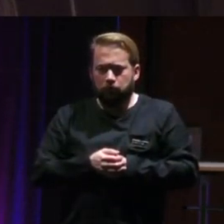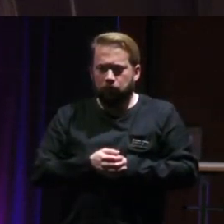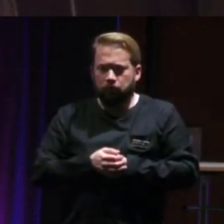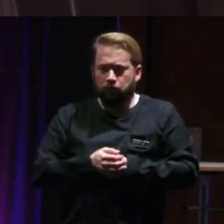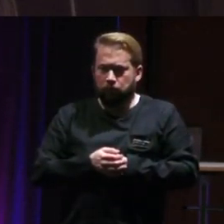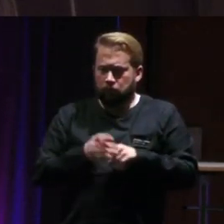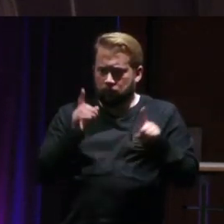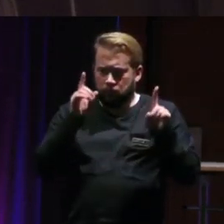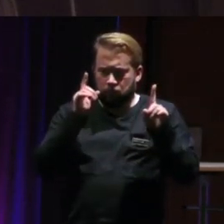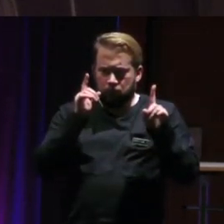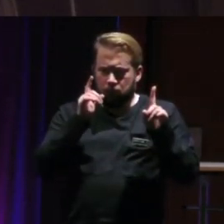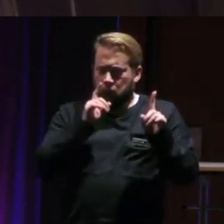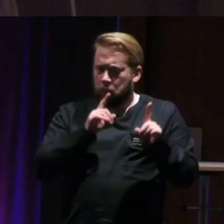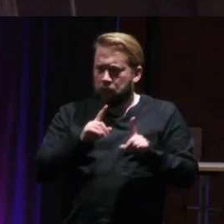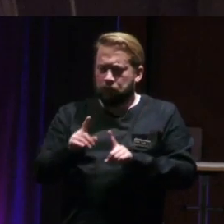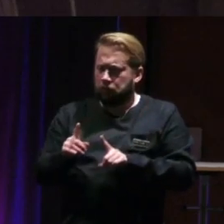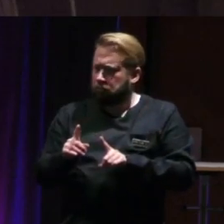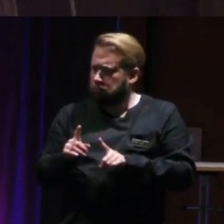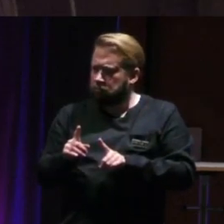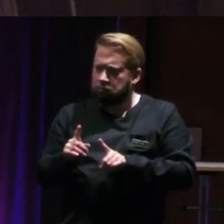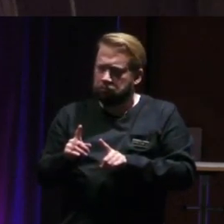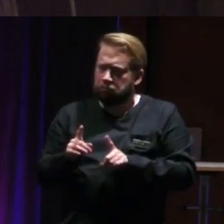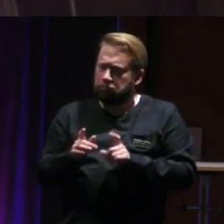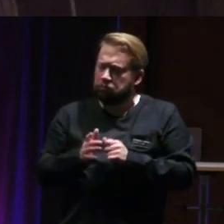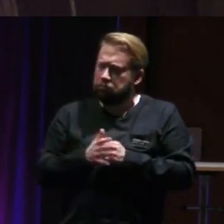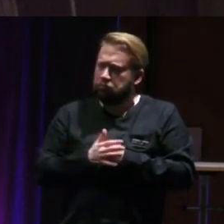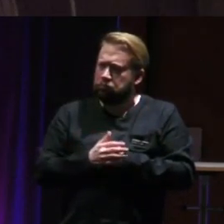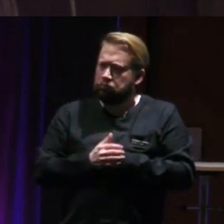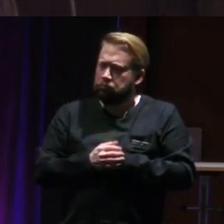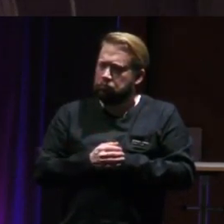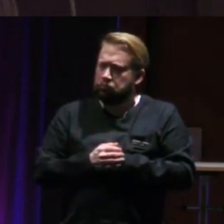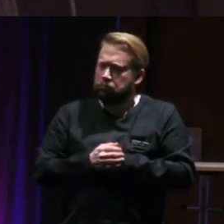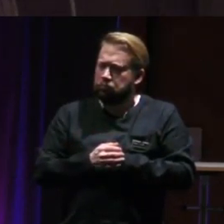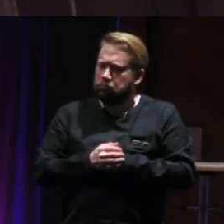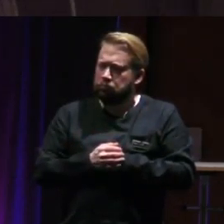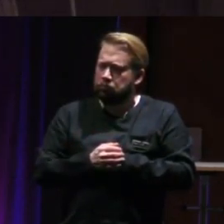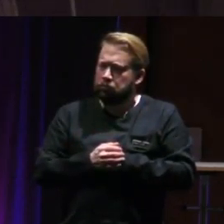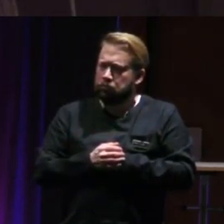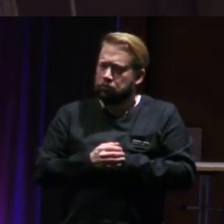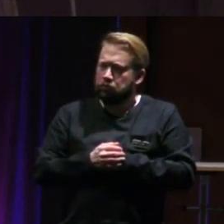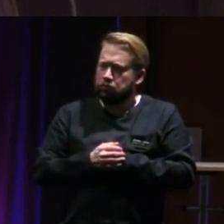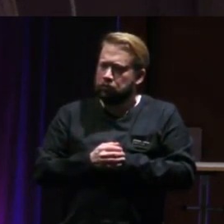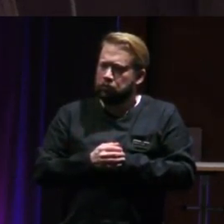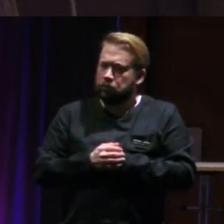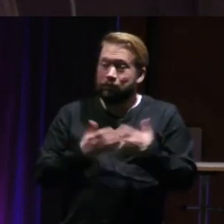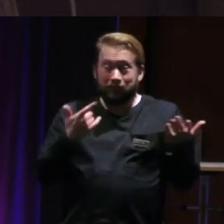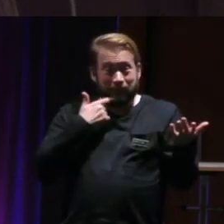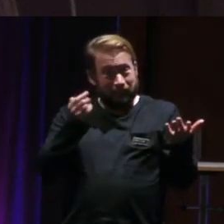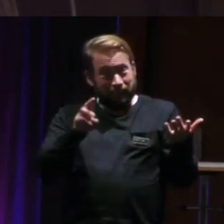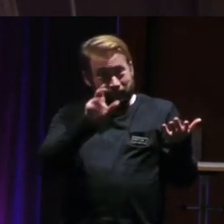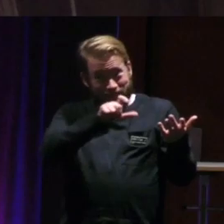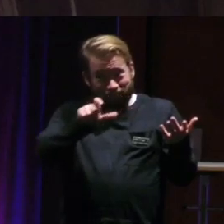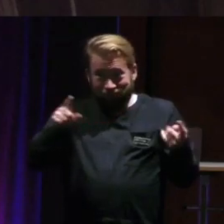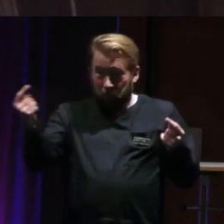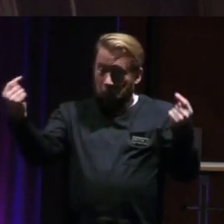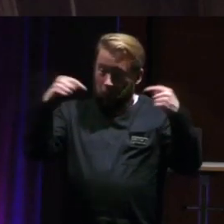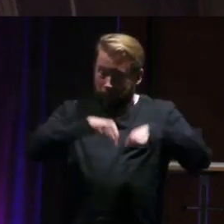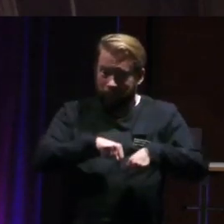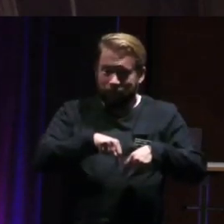when, you know, people are going to Russia and celebrate something in the streets. Wow, we can have tourists, etc.